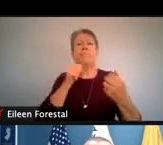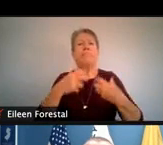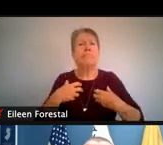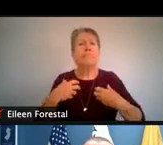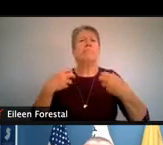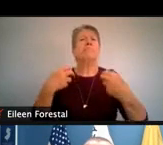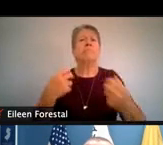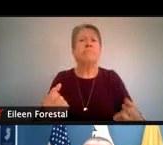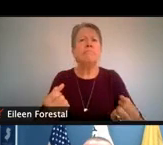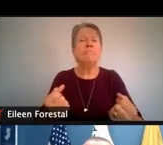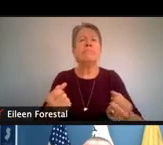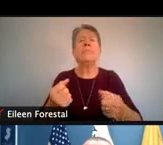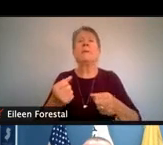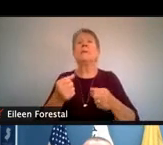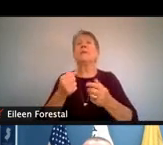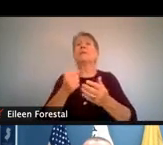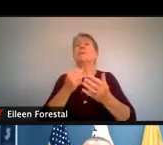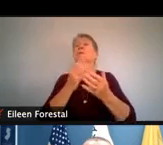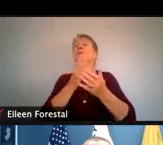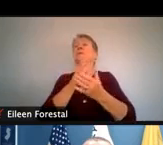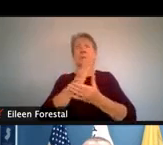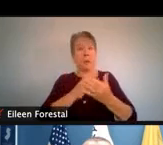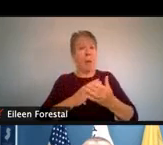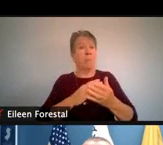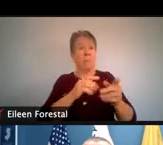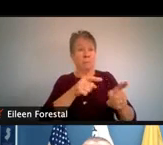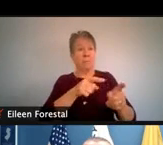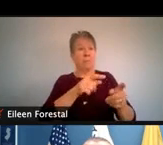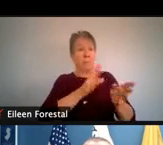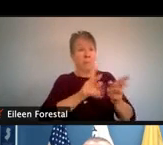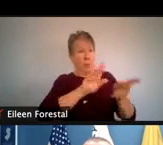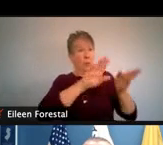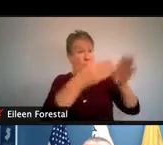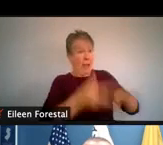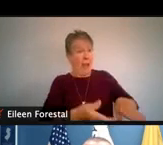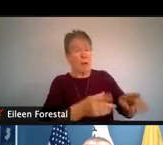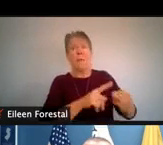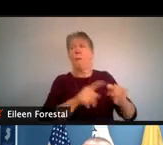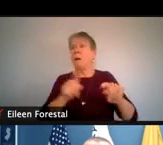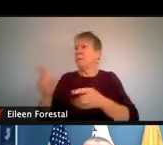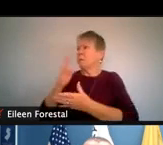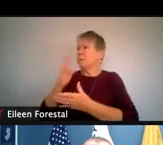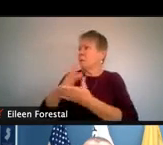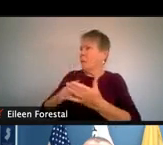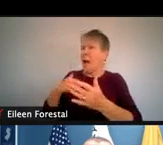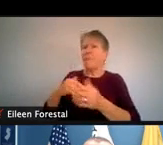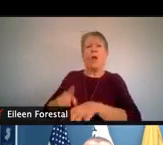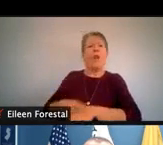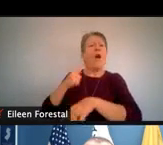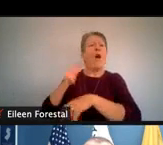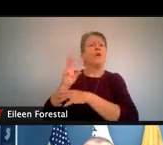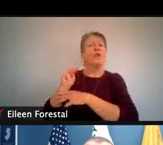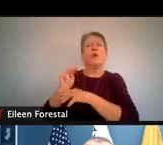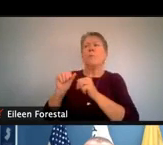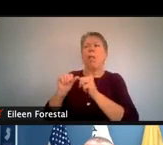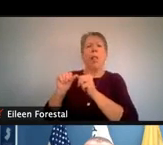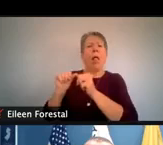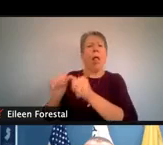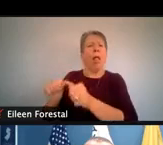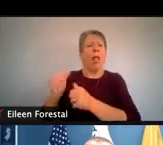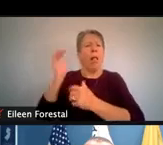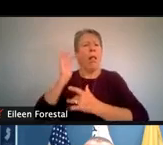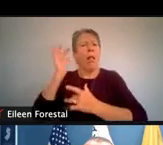don't know how long at this point. That's a good point. The so-called long haulers, and I've gotten to meet a lot of them over the phone,